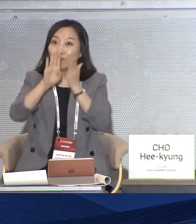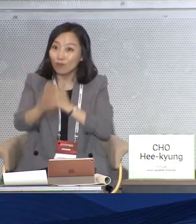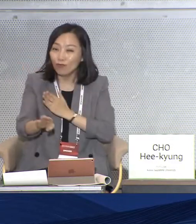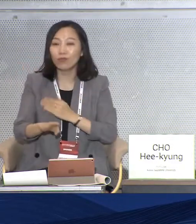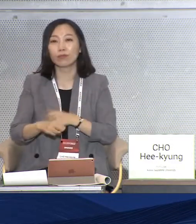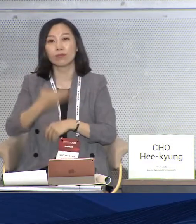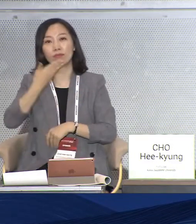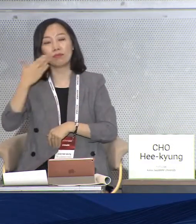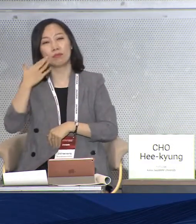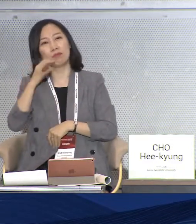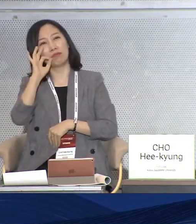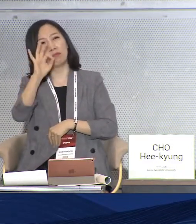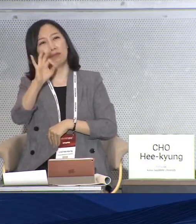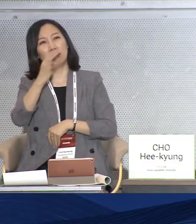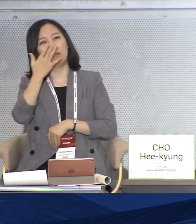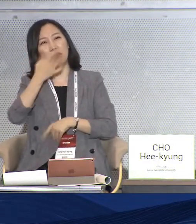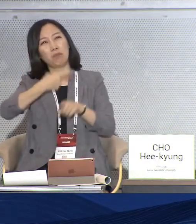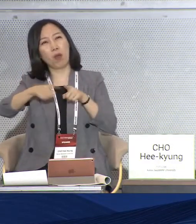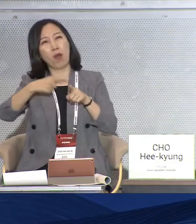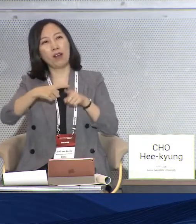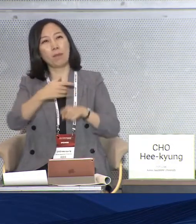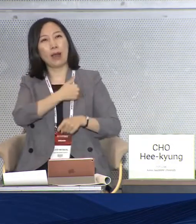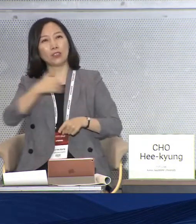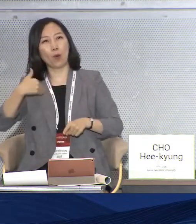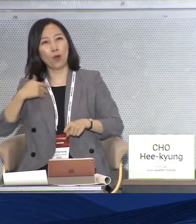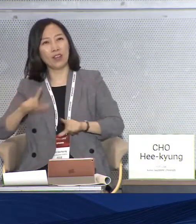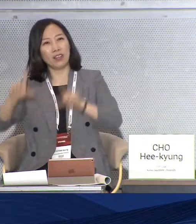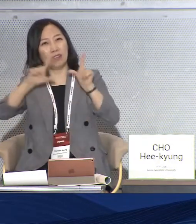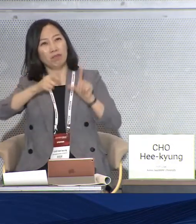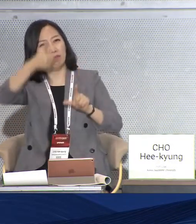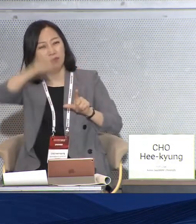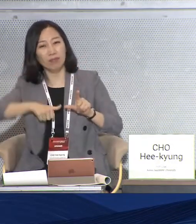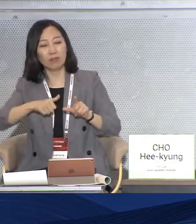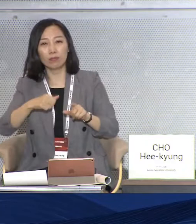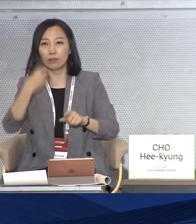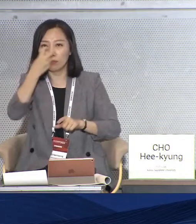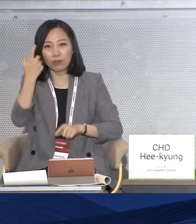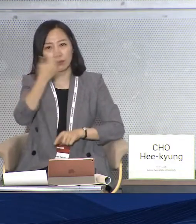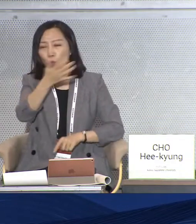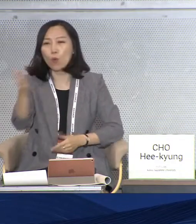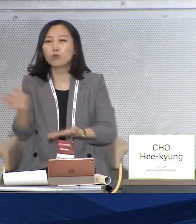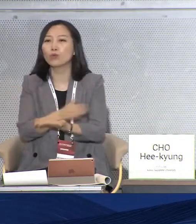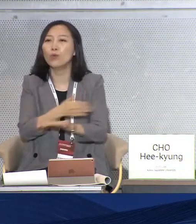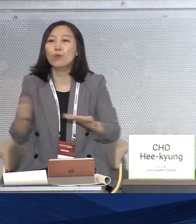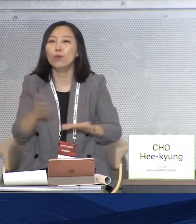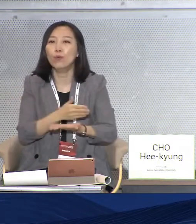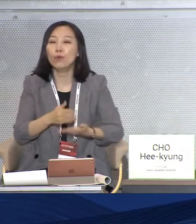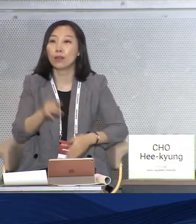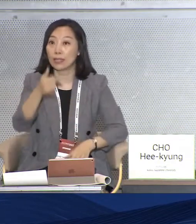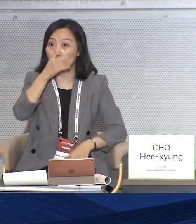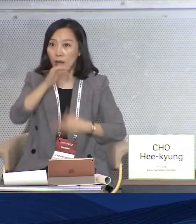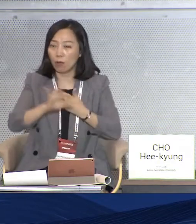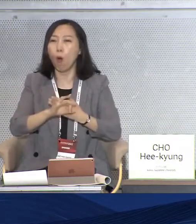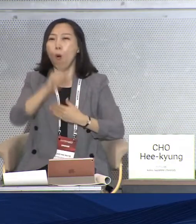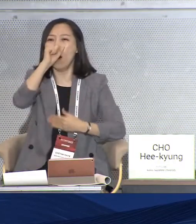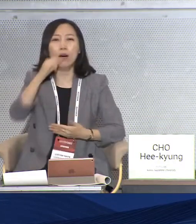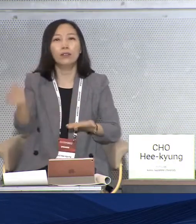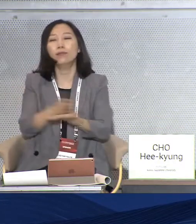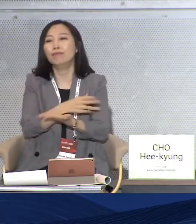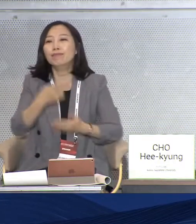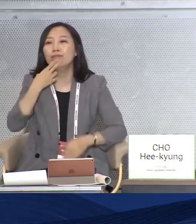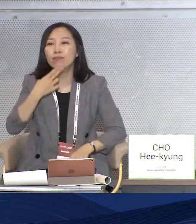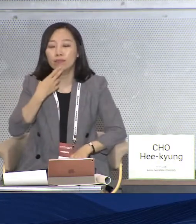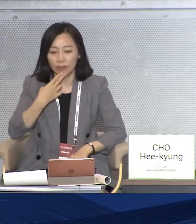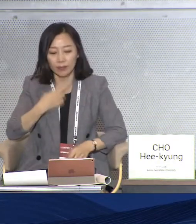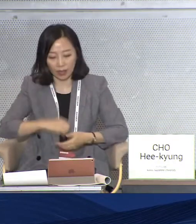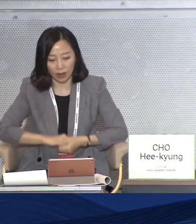And the information is not 100% given to people with hearing loss.